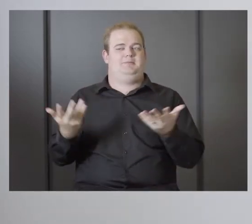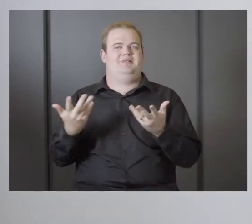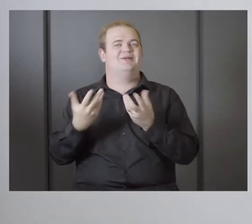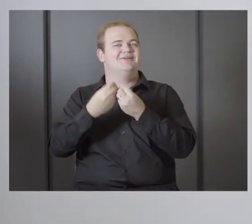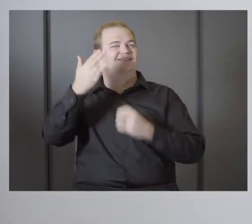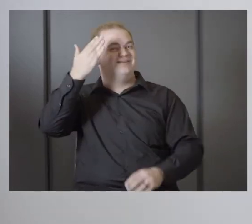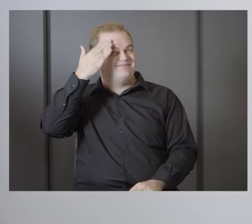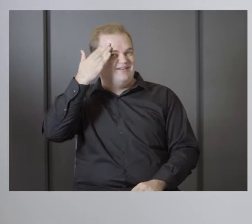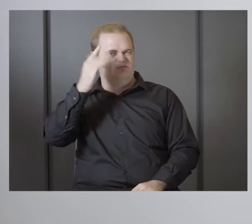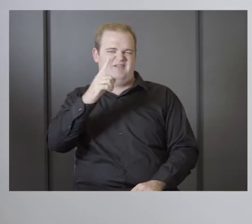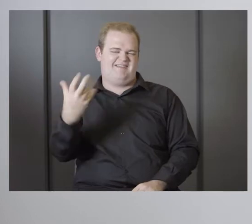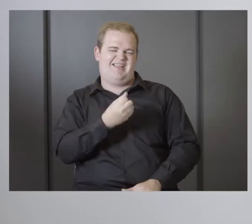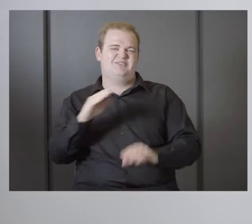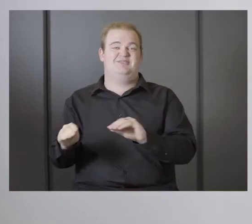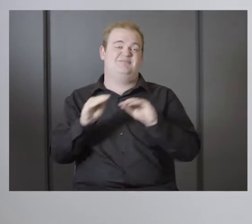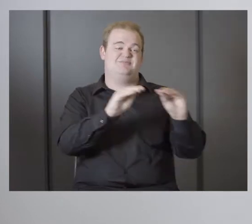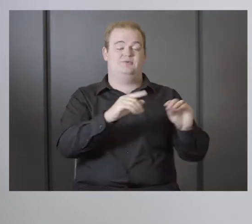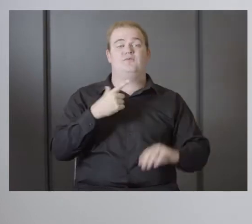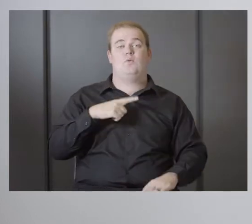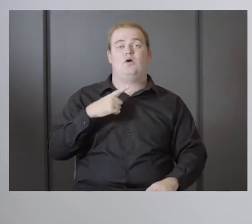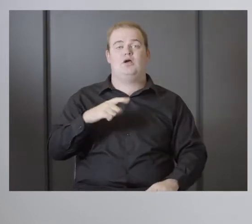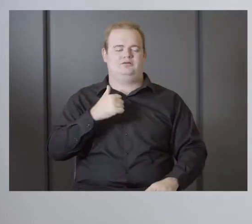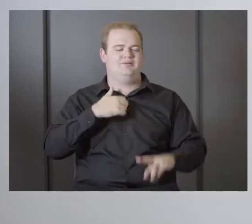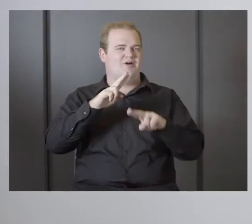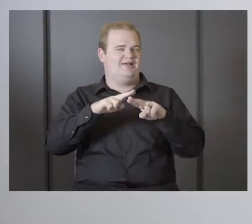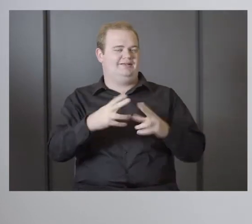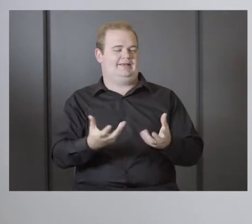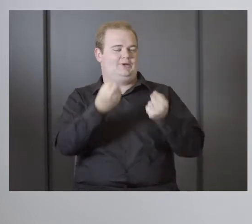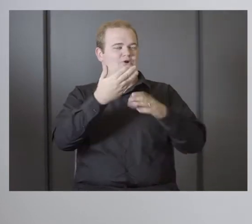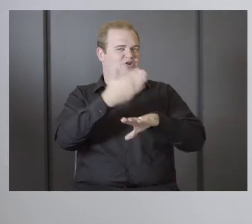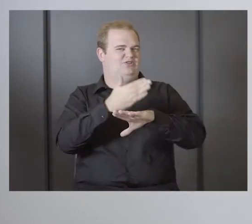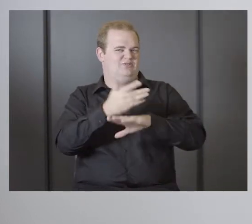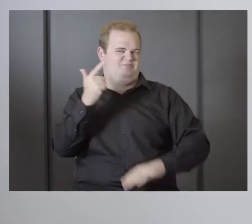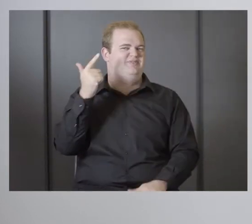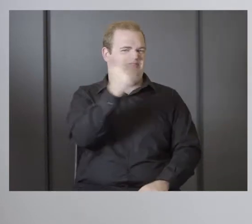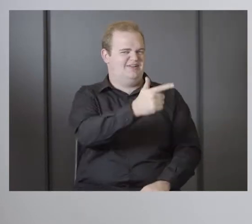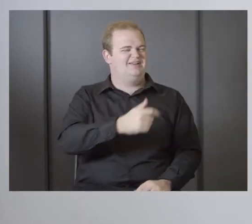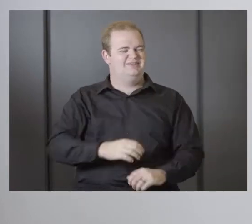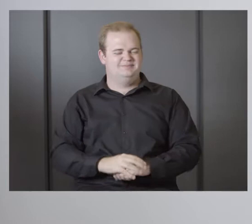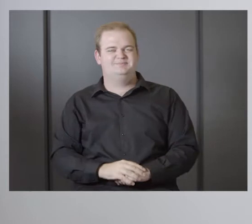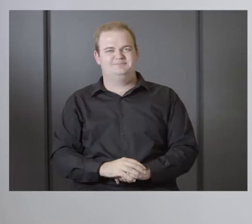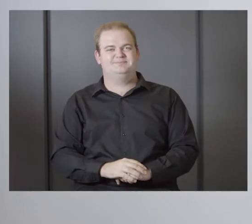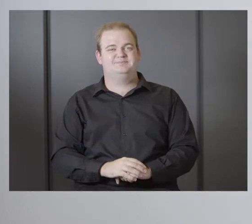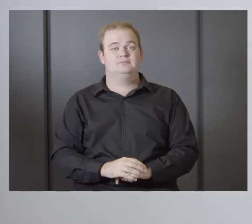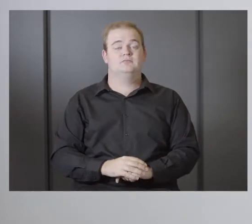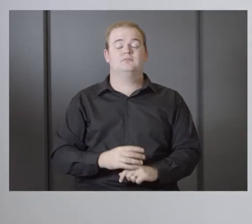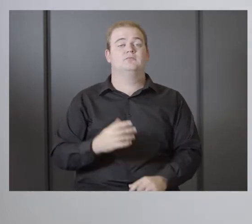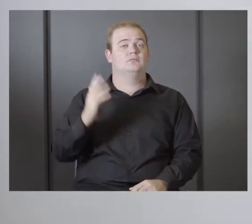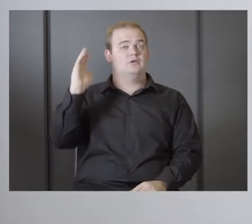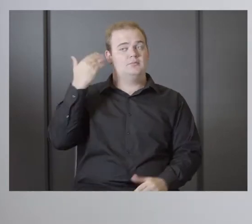mum, but I had to leave because my dad had a faraway work. We lived